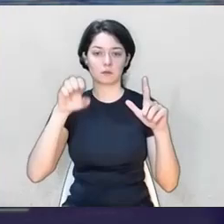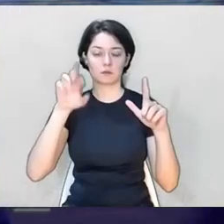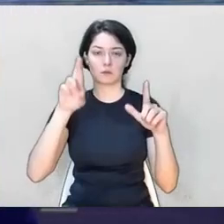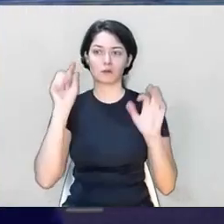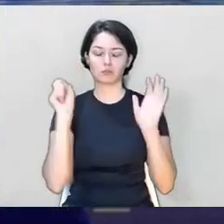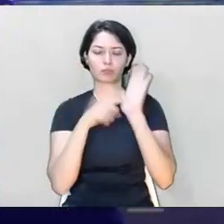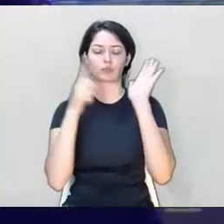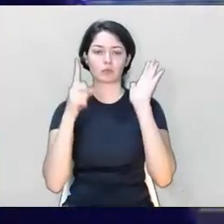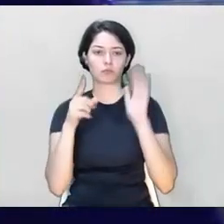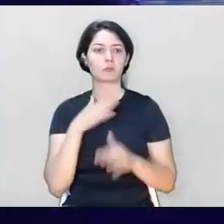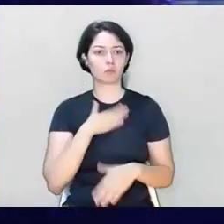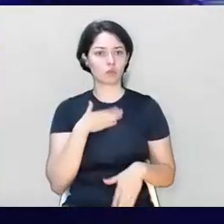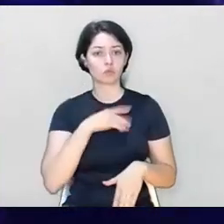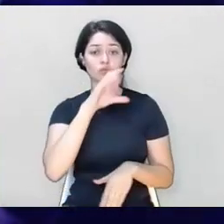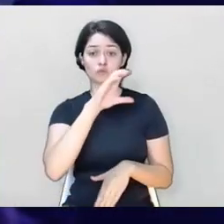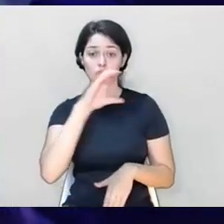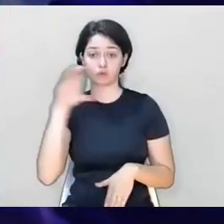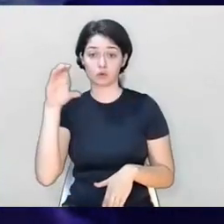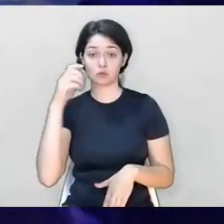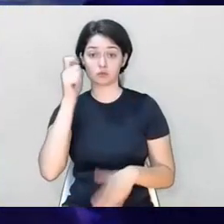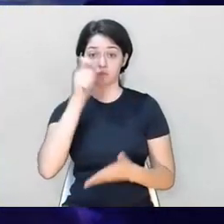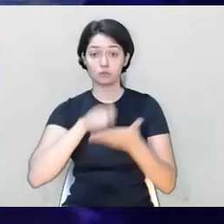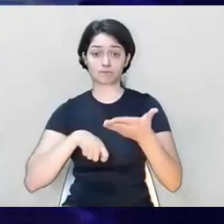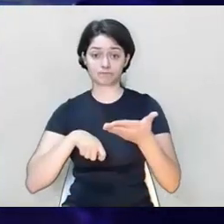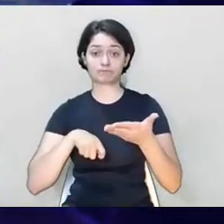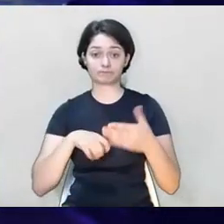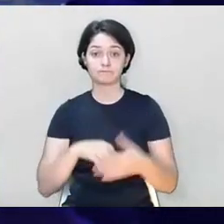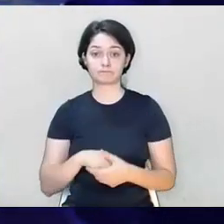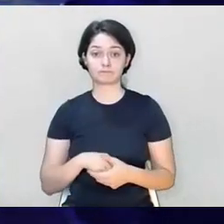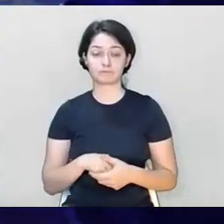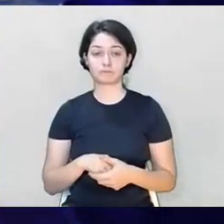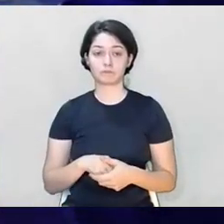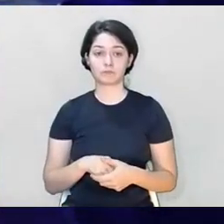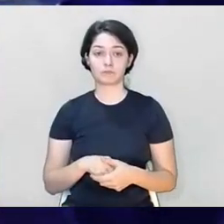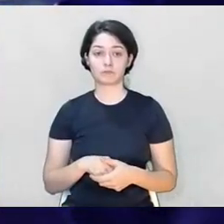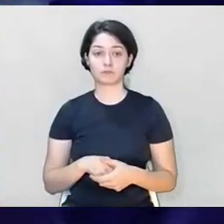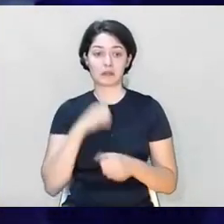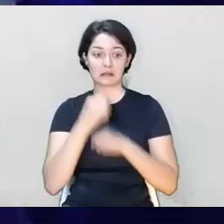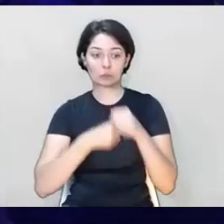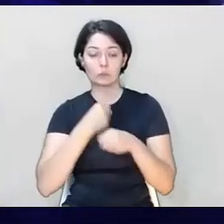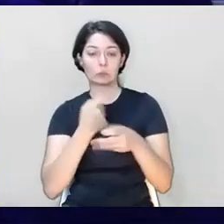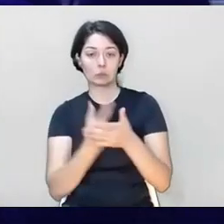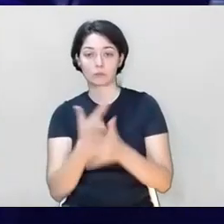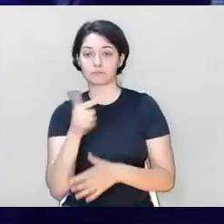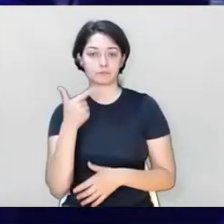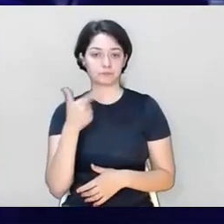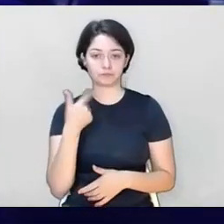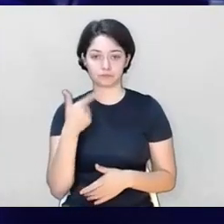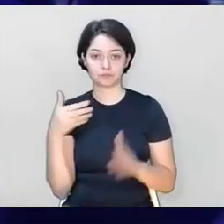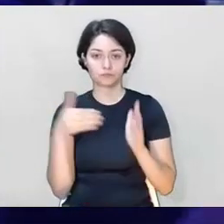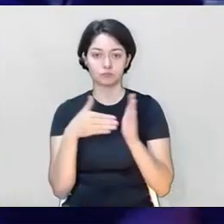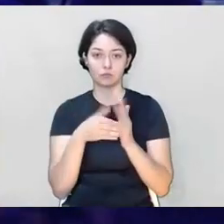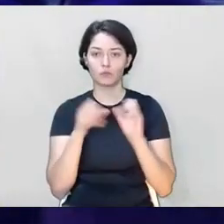banner. It says, activate your new card. It's a credit card with an agile limit, and it's an annuity